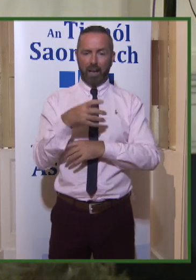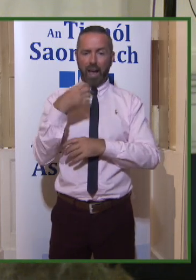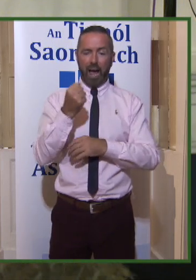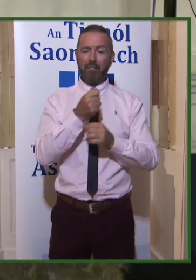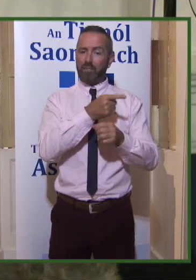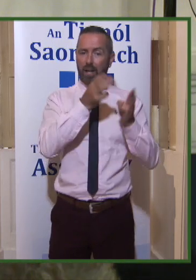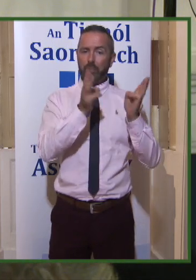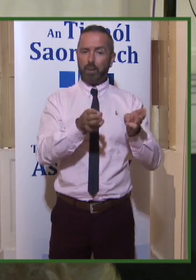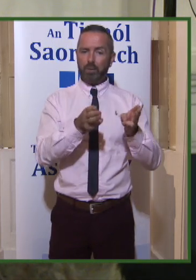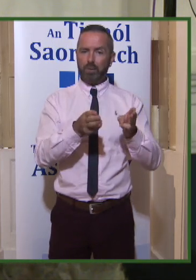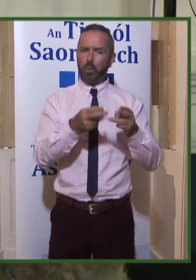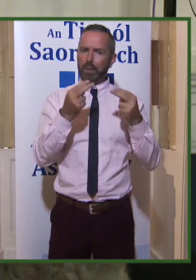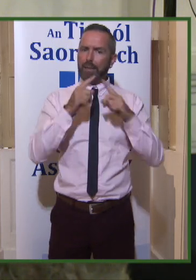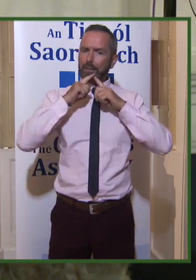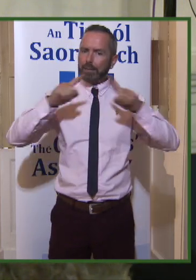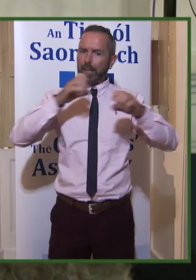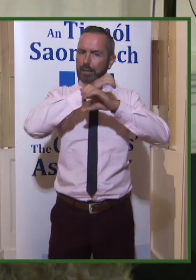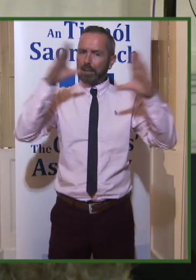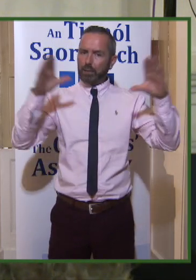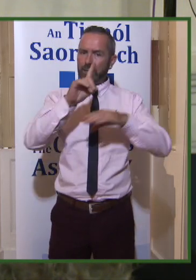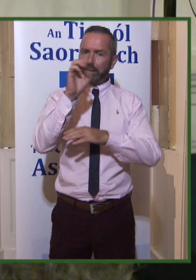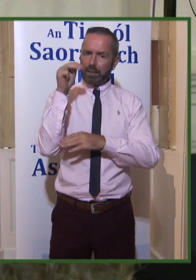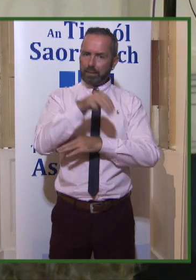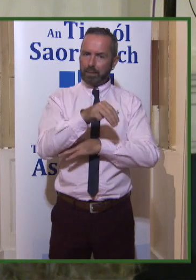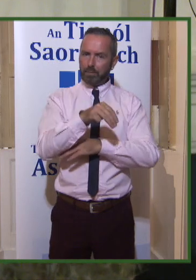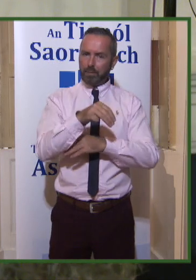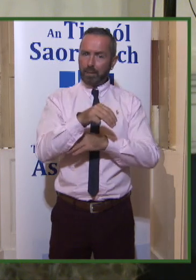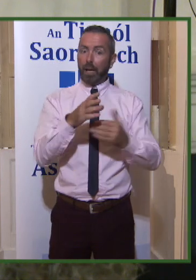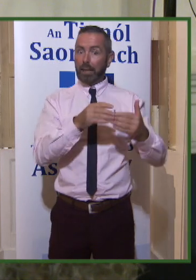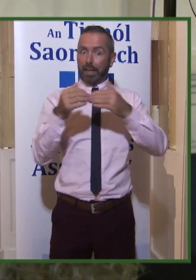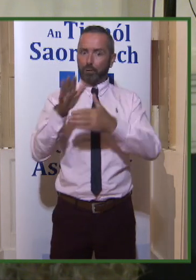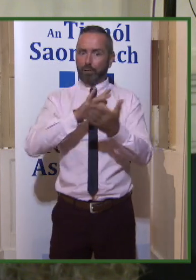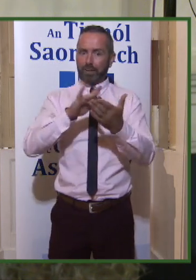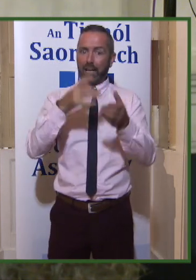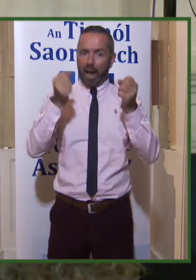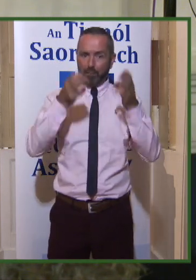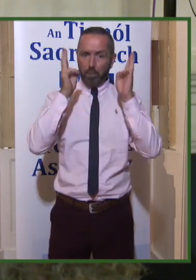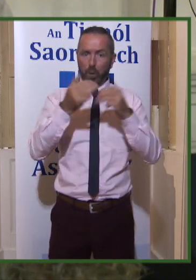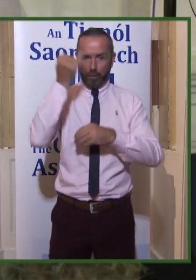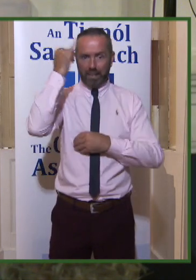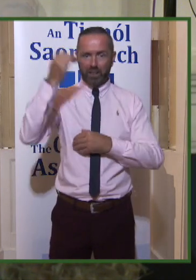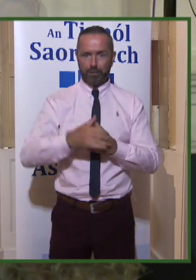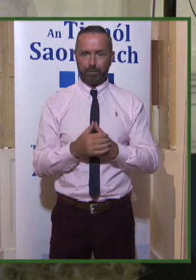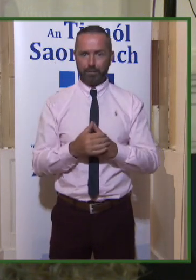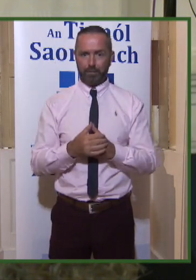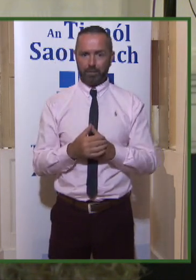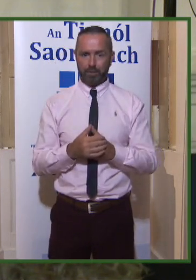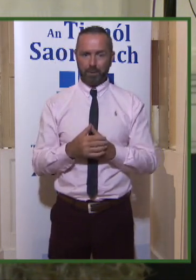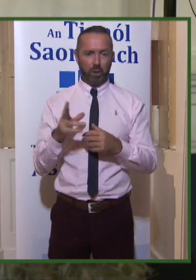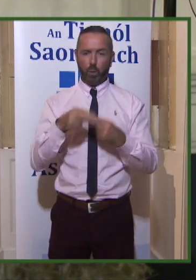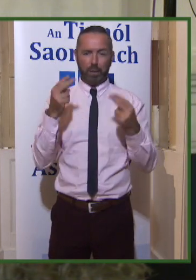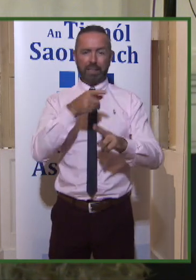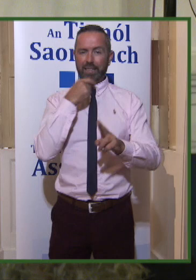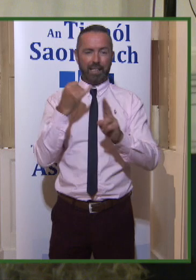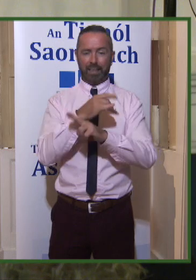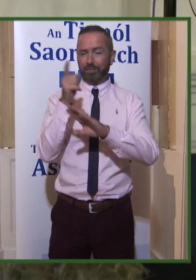that we state very clearly that the directly elected political leader of the city has the power of initiative. It is not superfluous to say it, I think it is necessary. Okay,